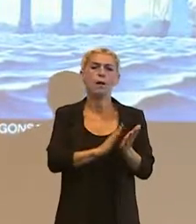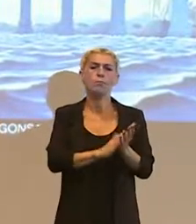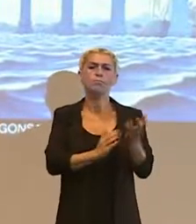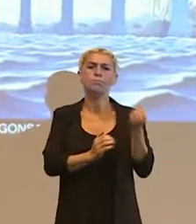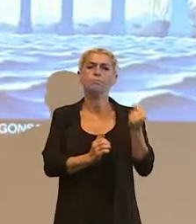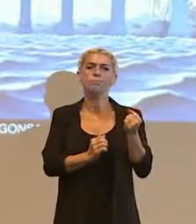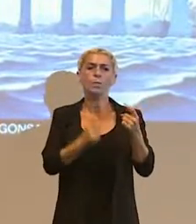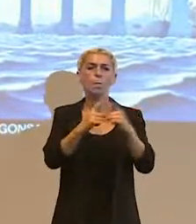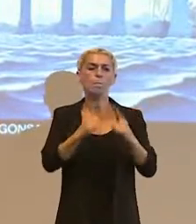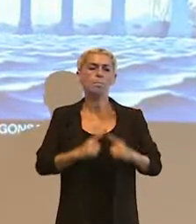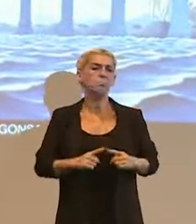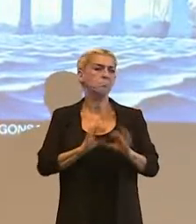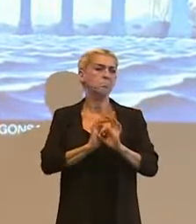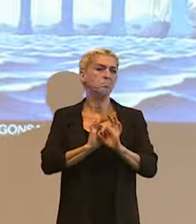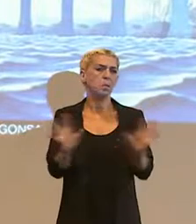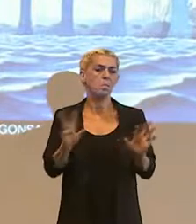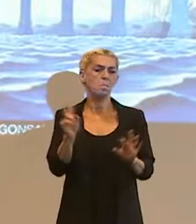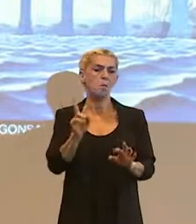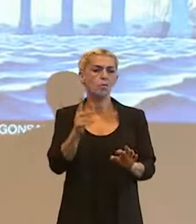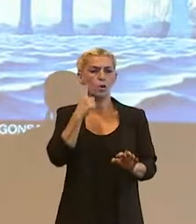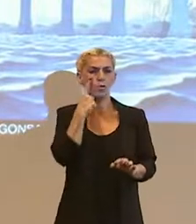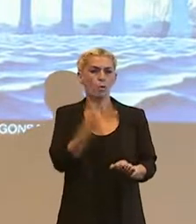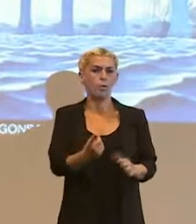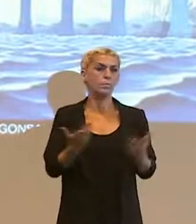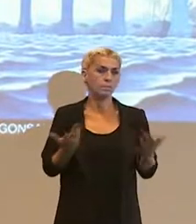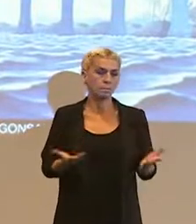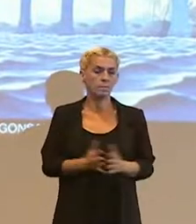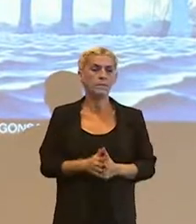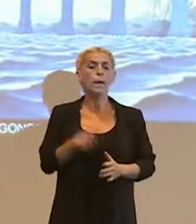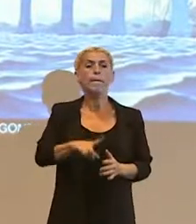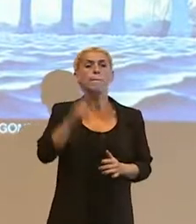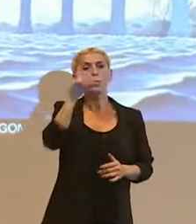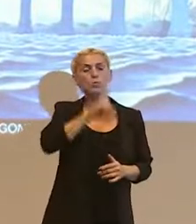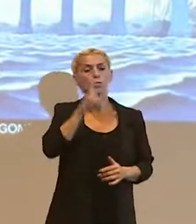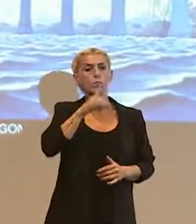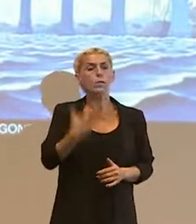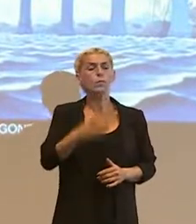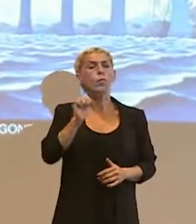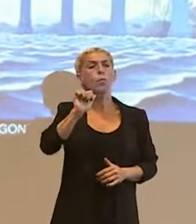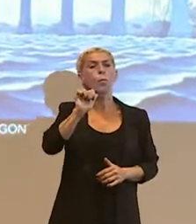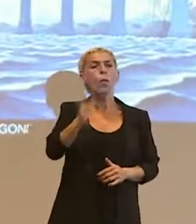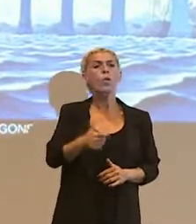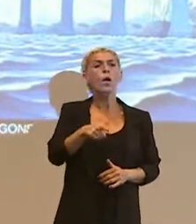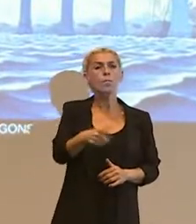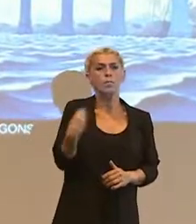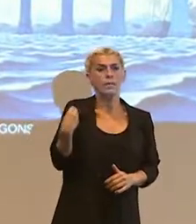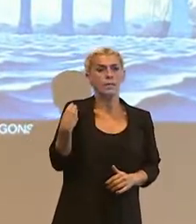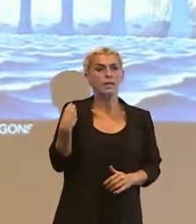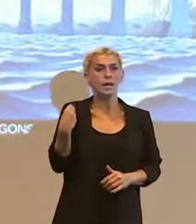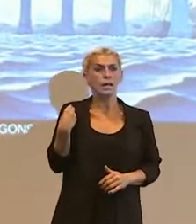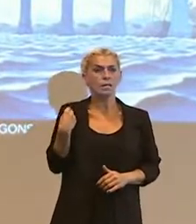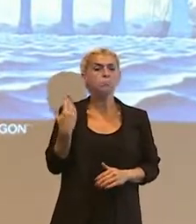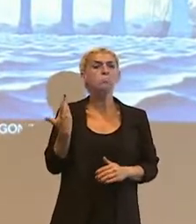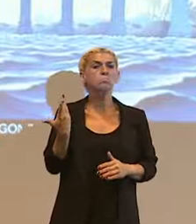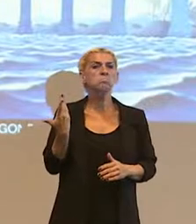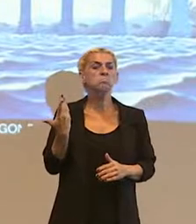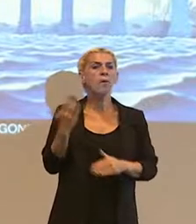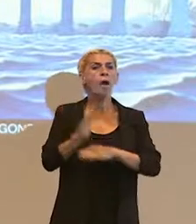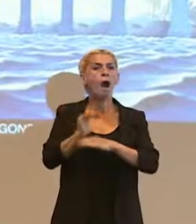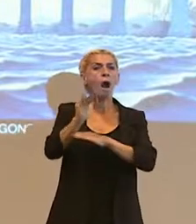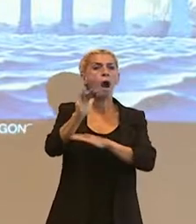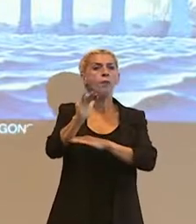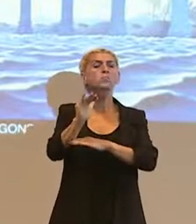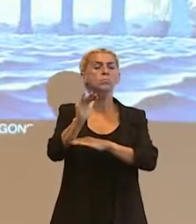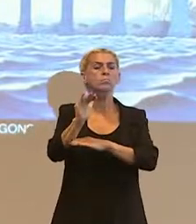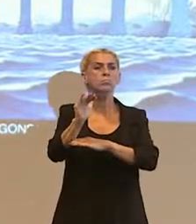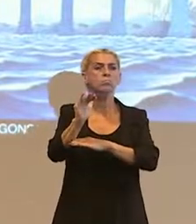of information and the most important news is that now we have a mathematical model which we